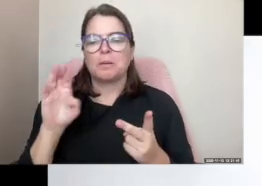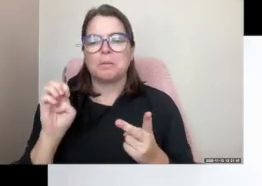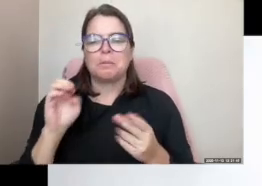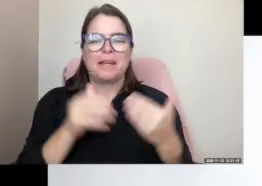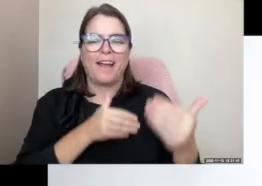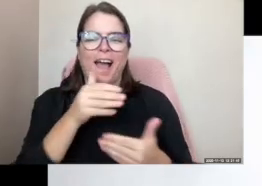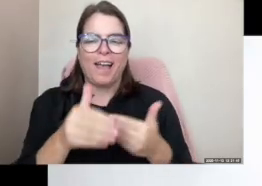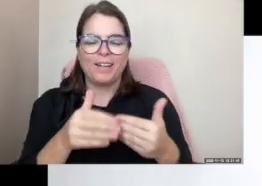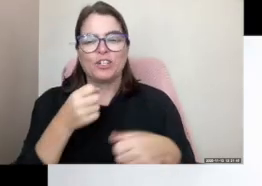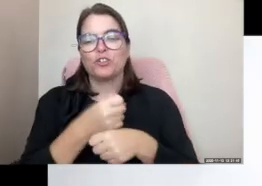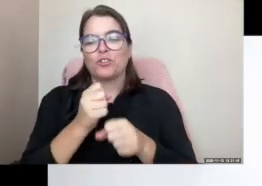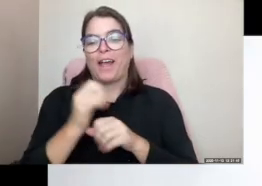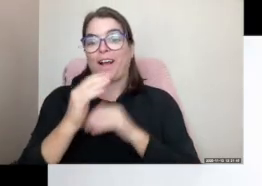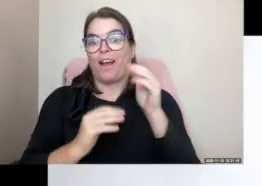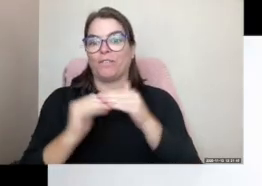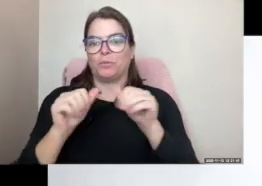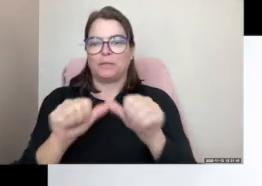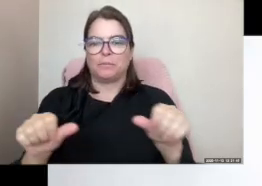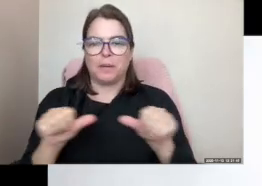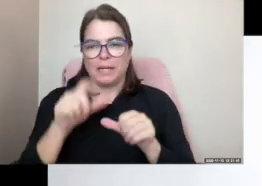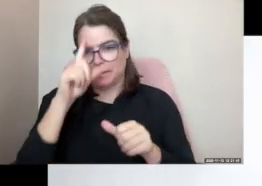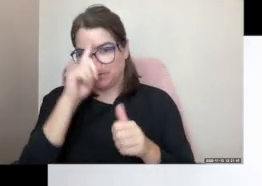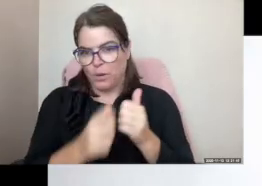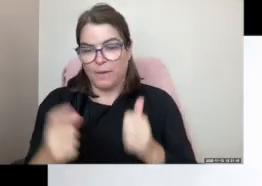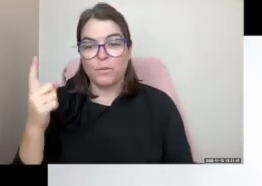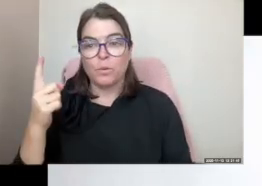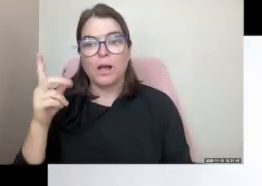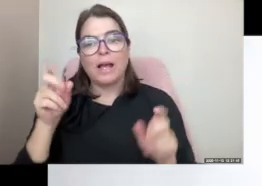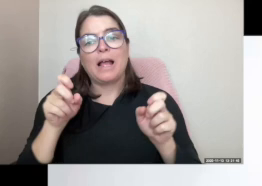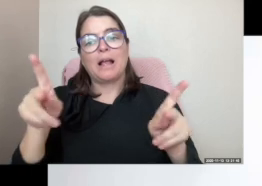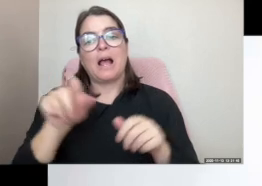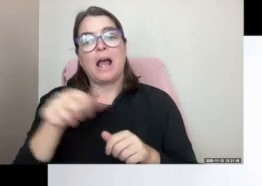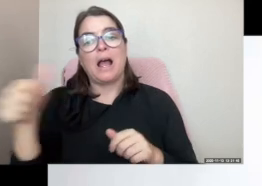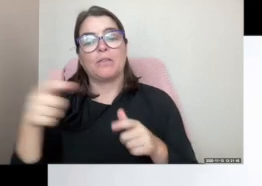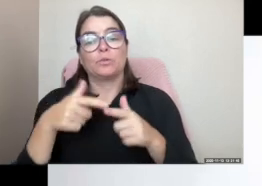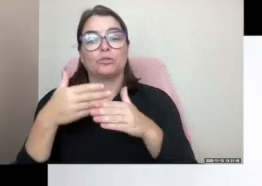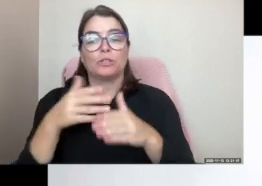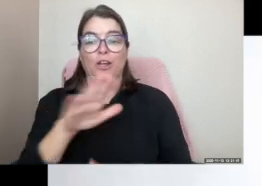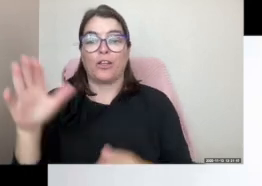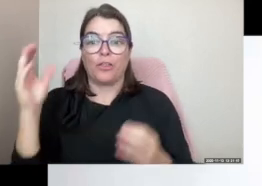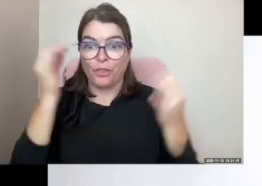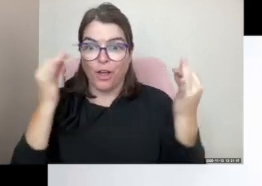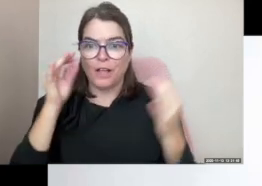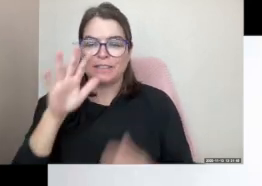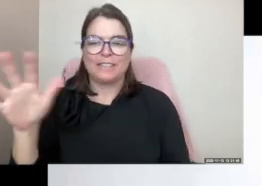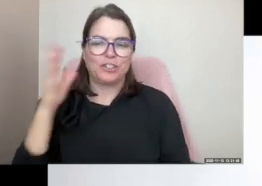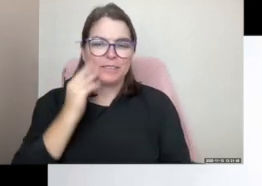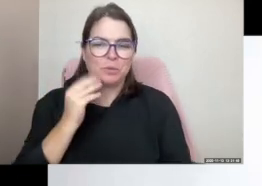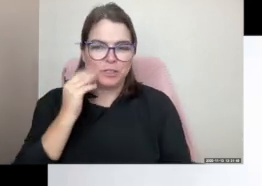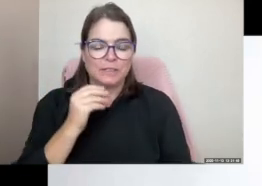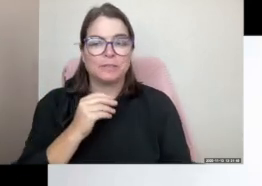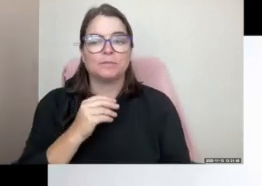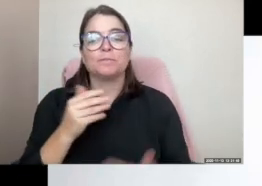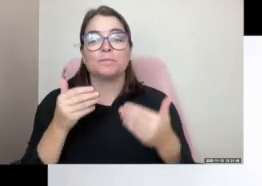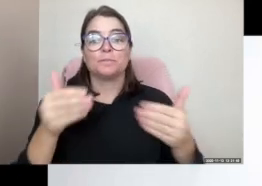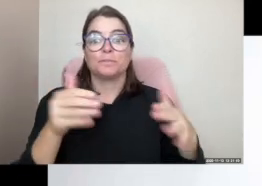all, as with any activities, be respectful, be kind, and create a